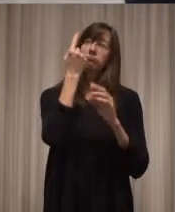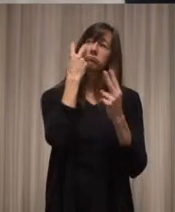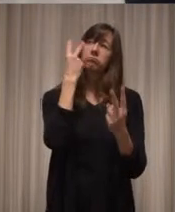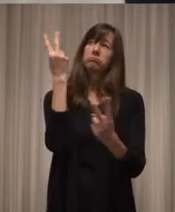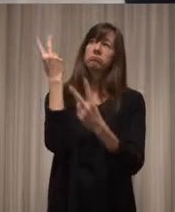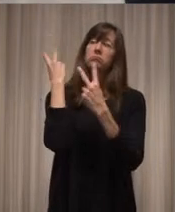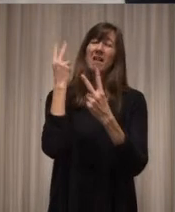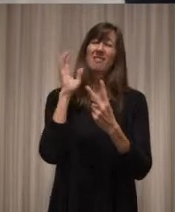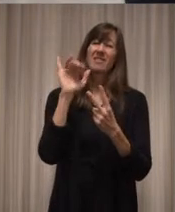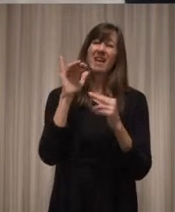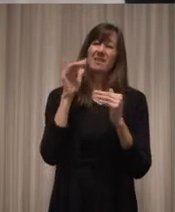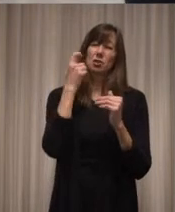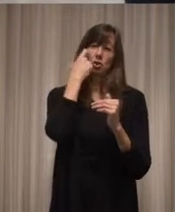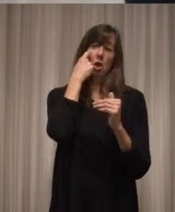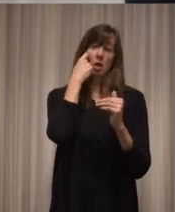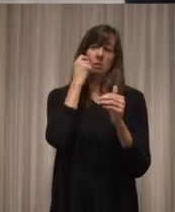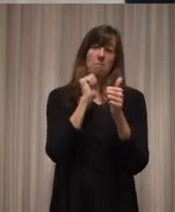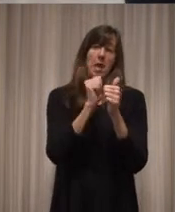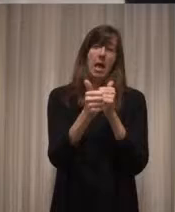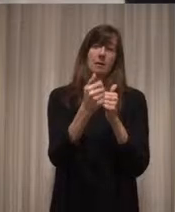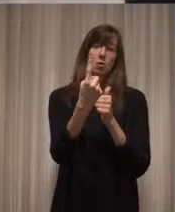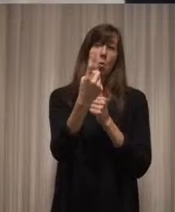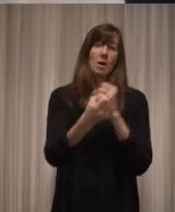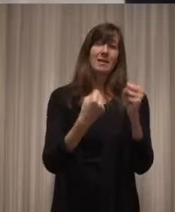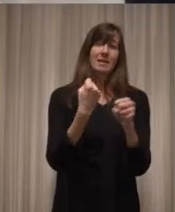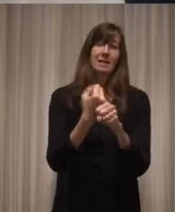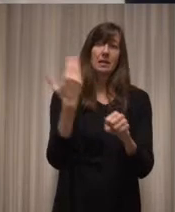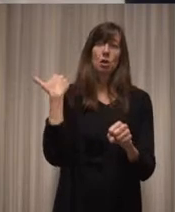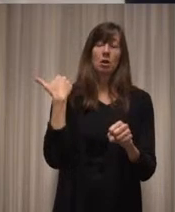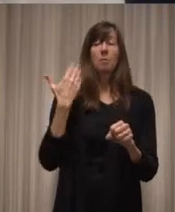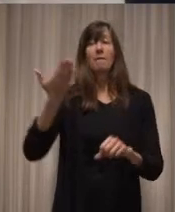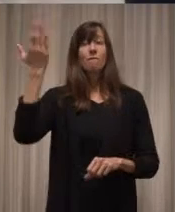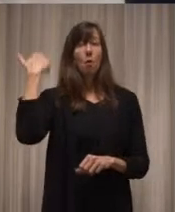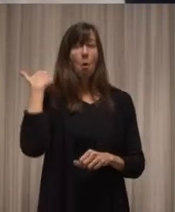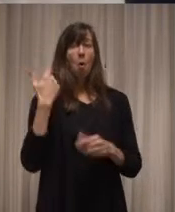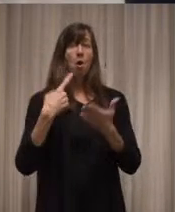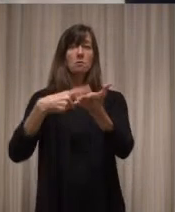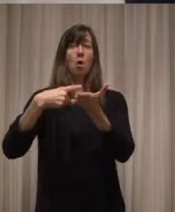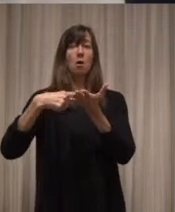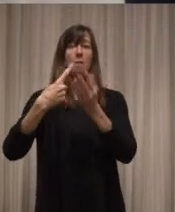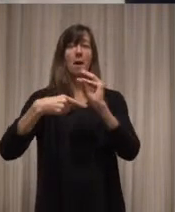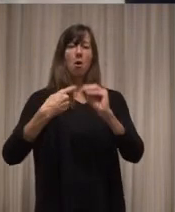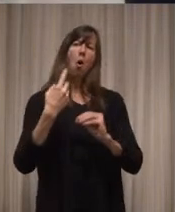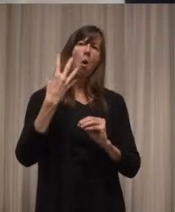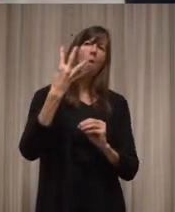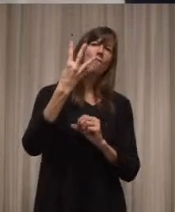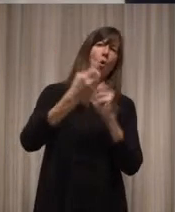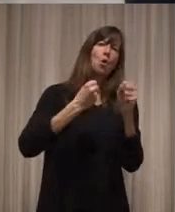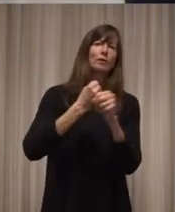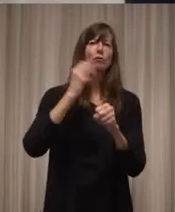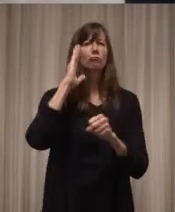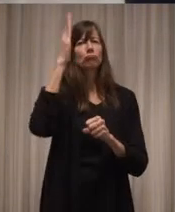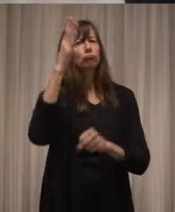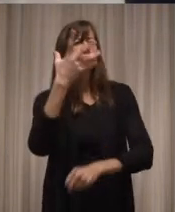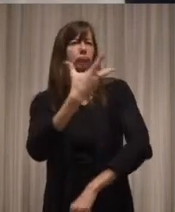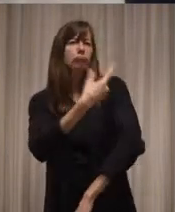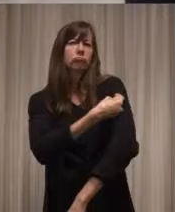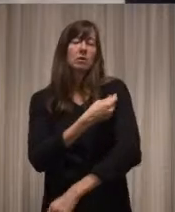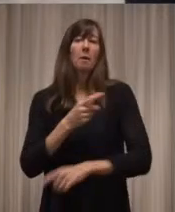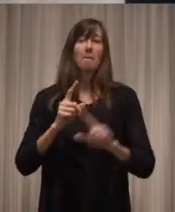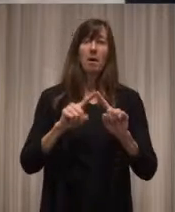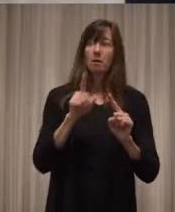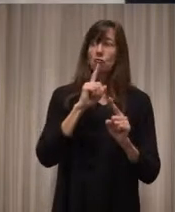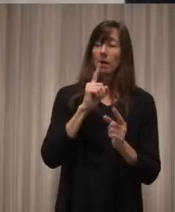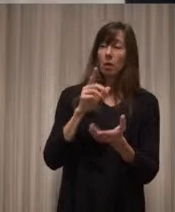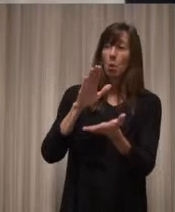year, when previously the record was 4 years, I really do think that is a huge credit to our entire public health